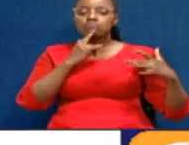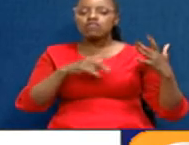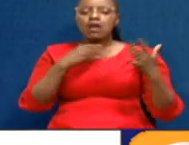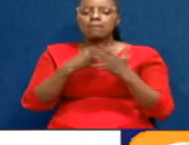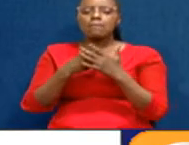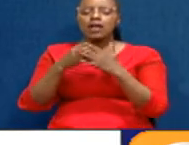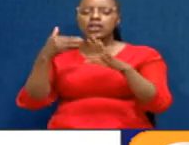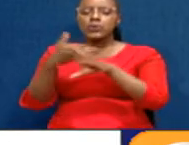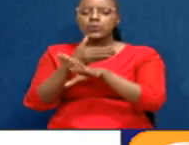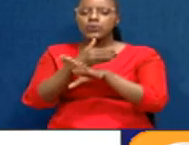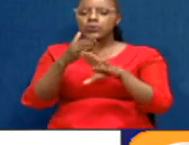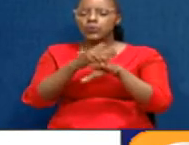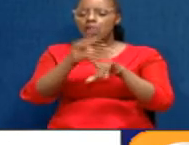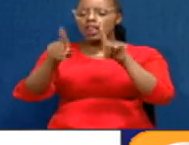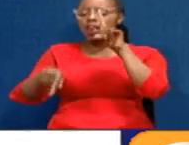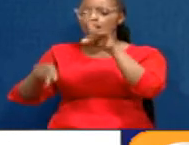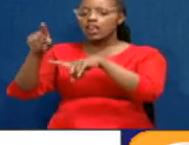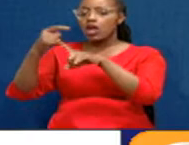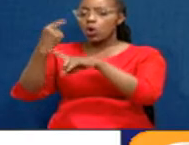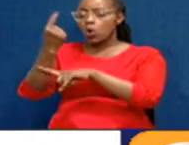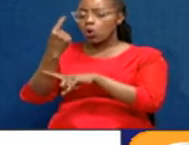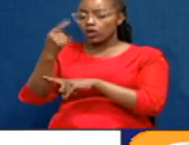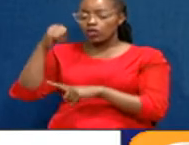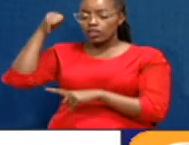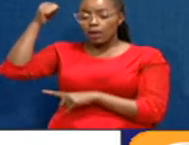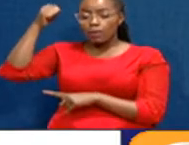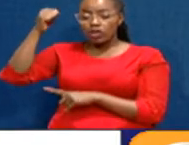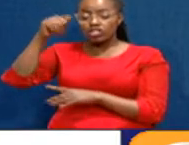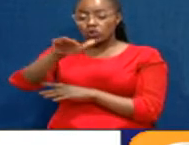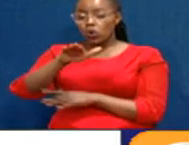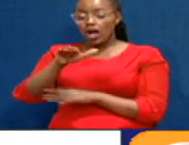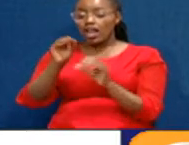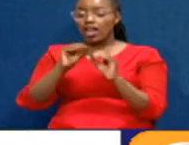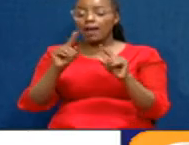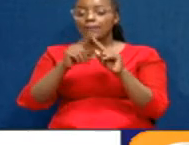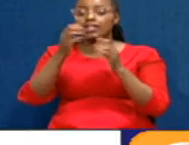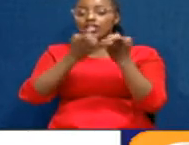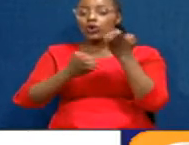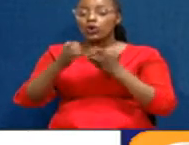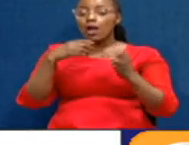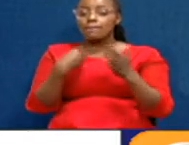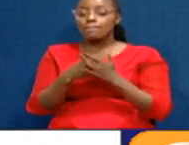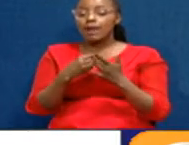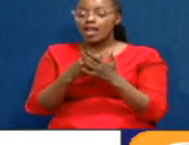money laundering ranges wide, not only in on the political arena. Economically,